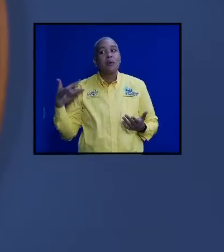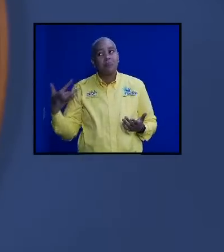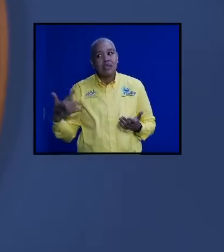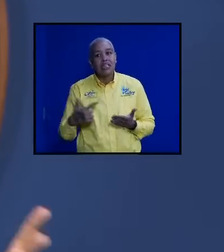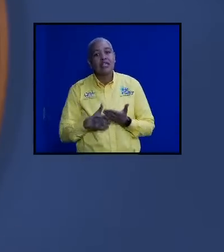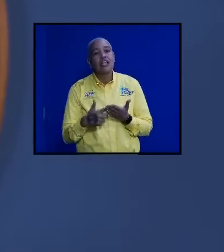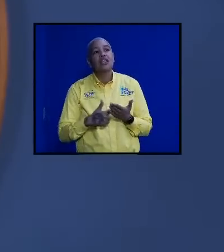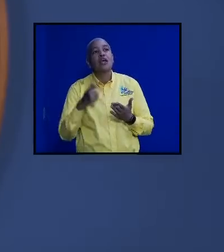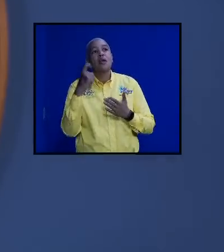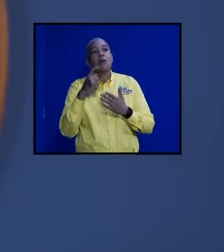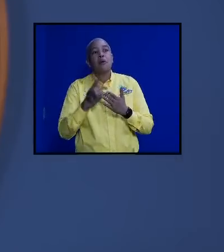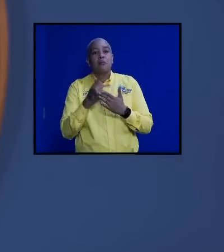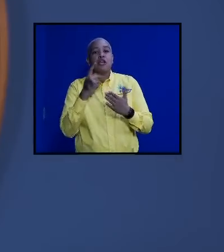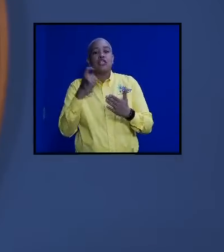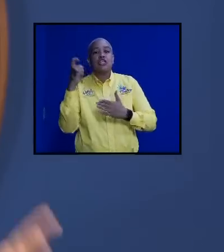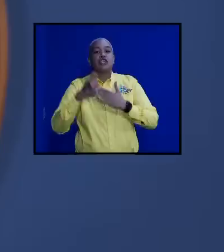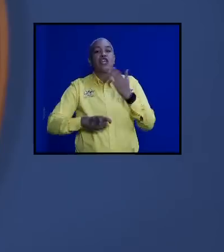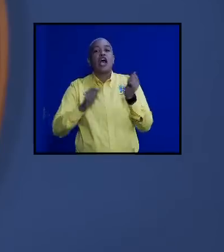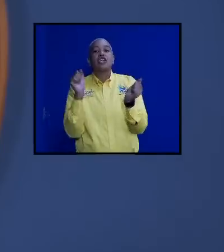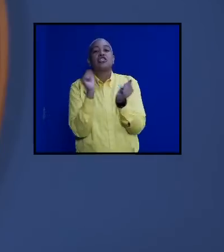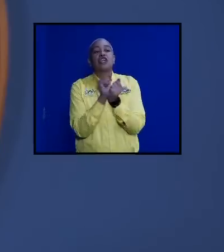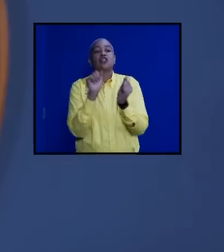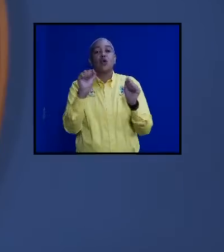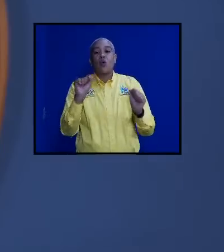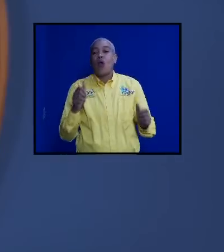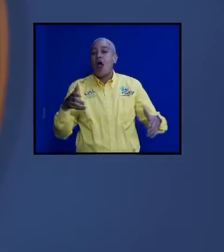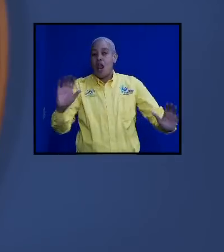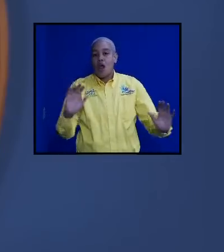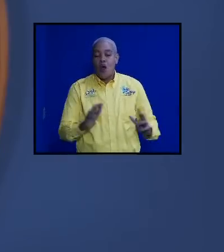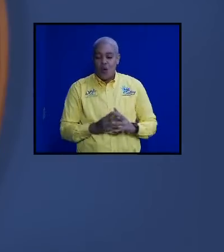That pre-charge detention could be allowed